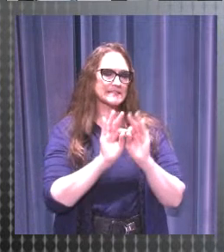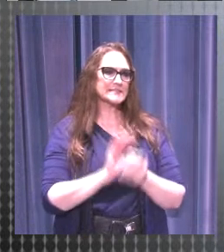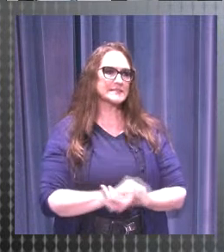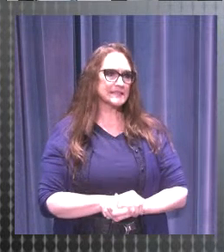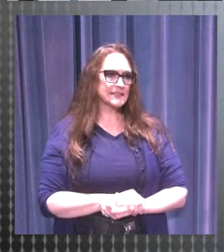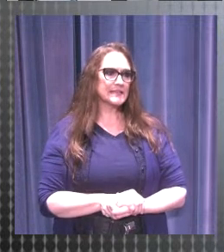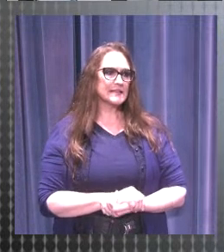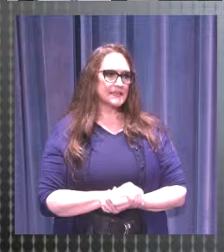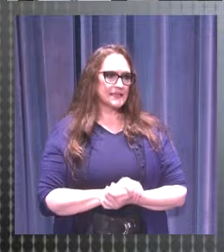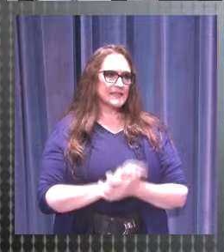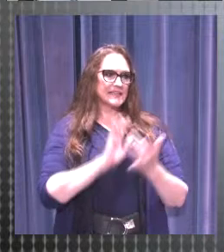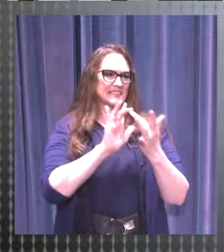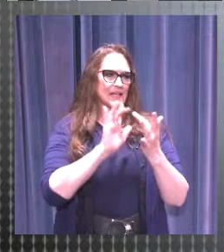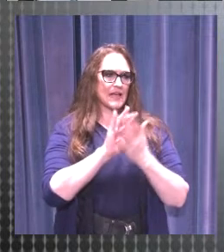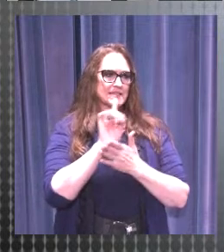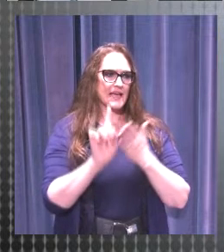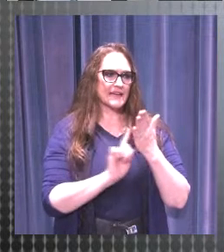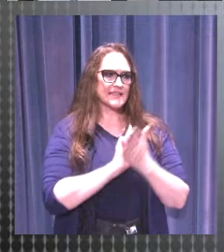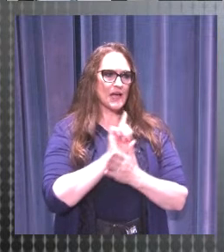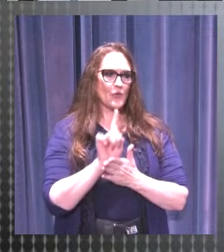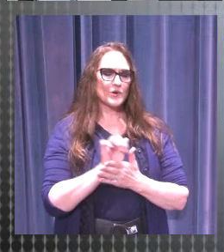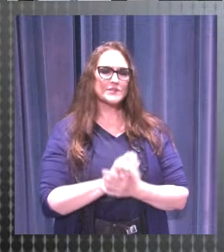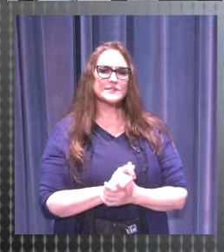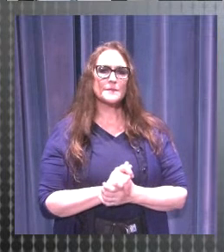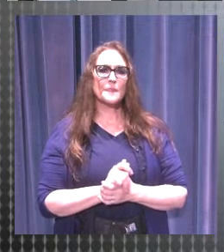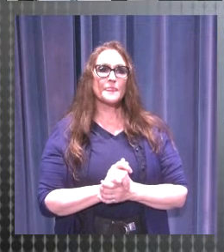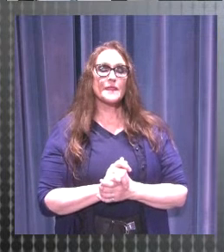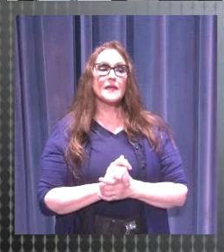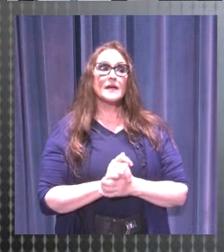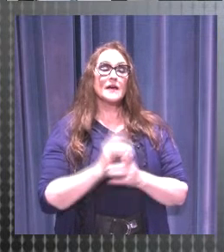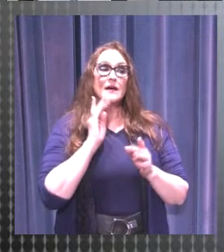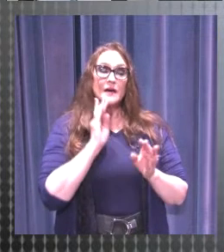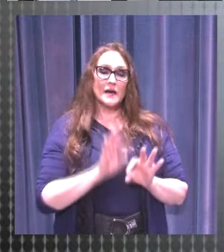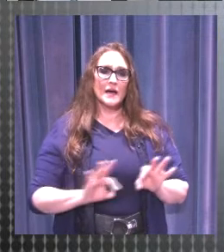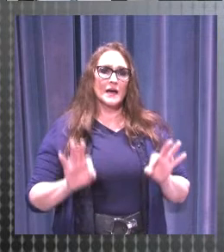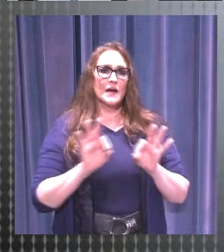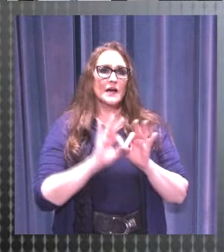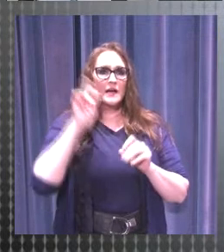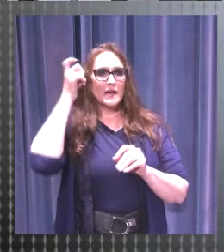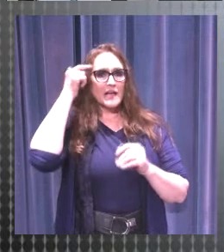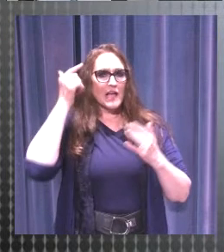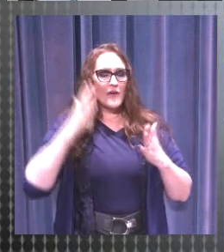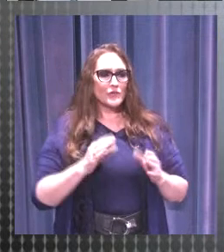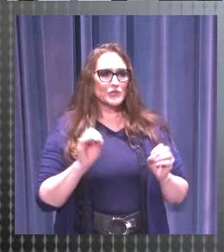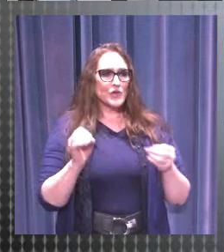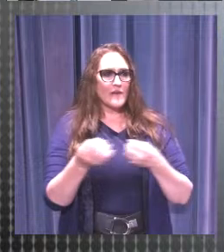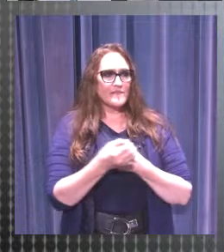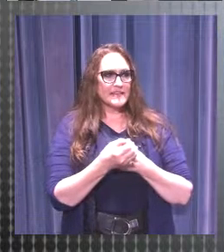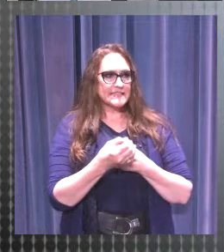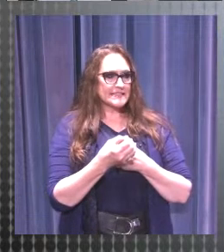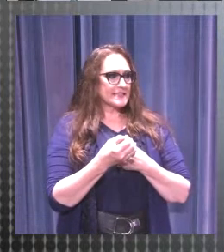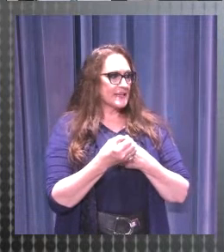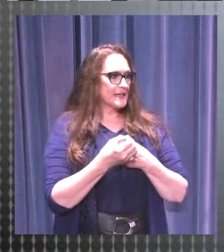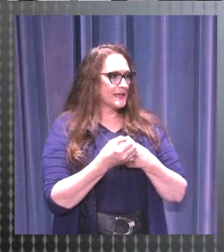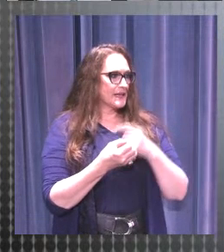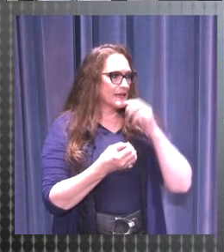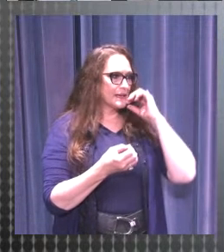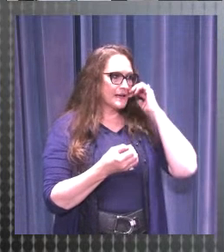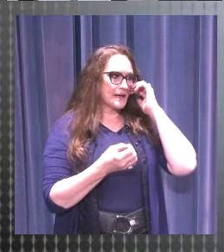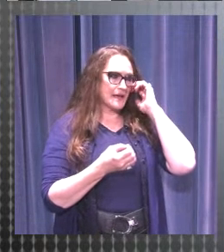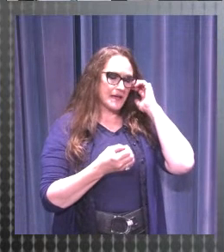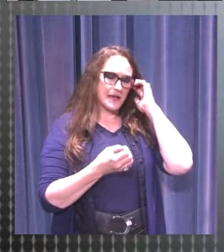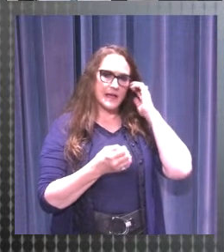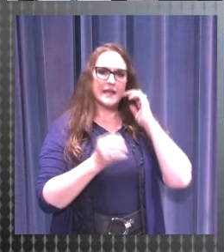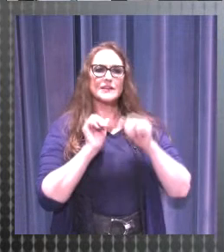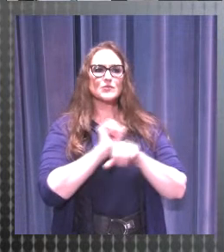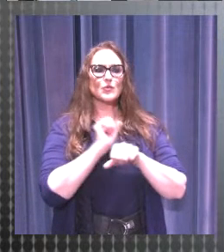the contact hours. Of note, the governor's office is working to